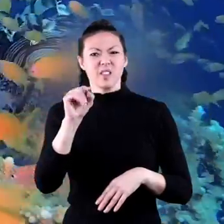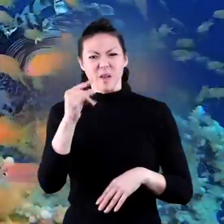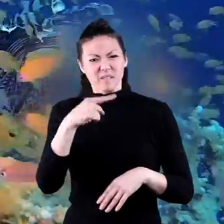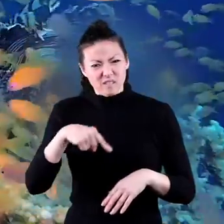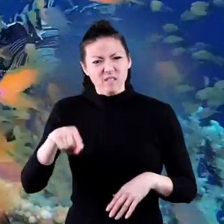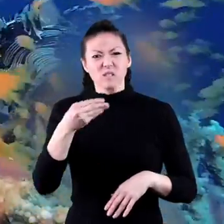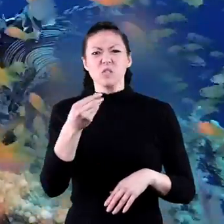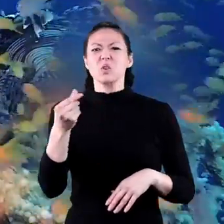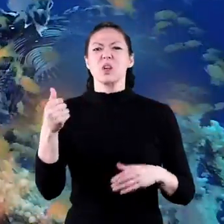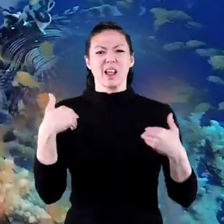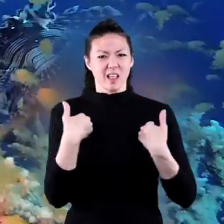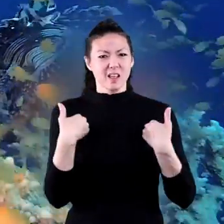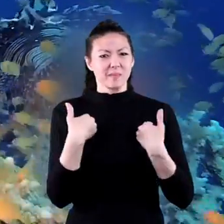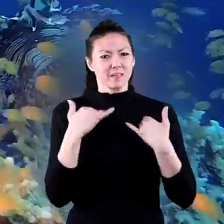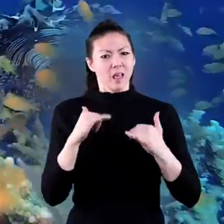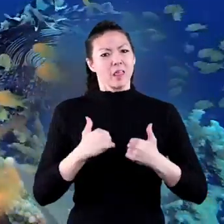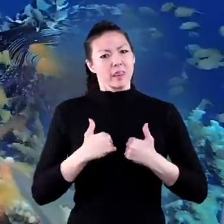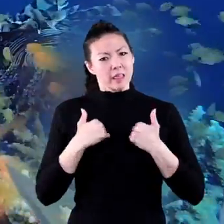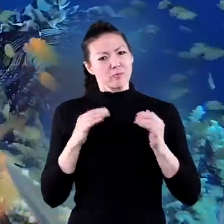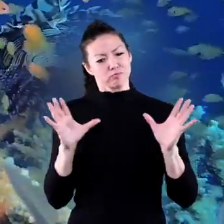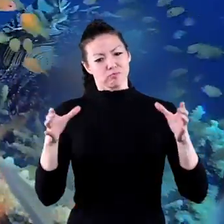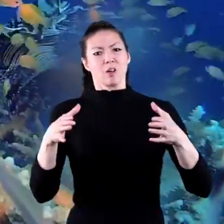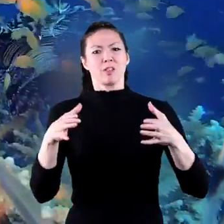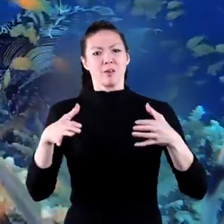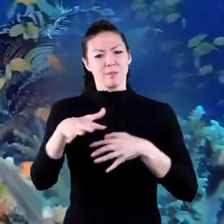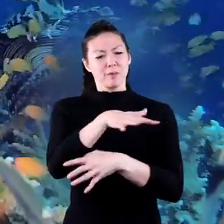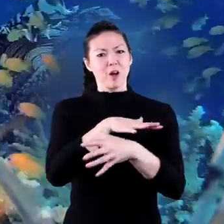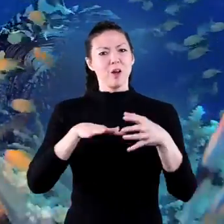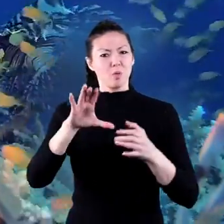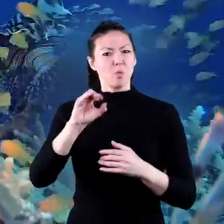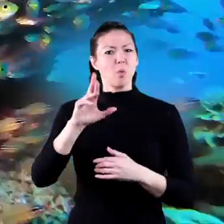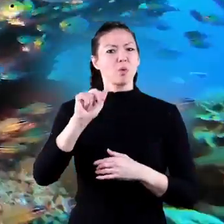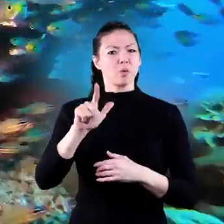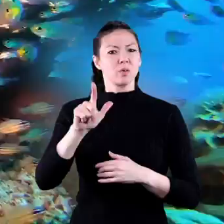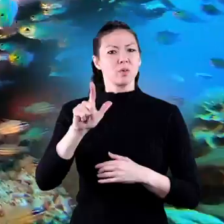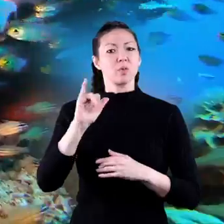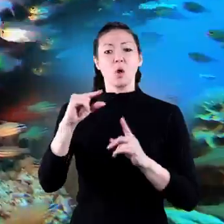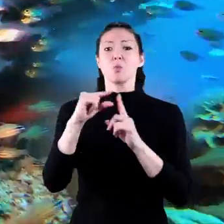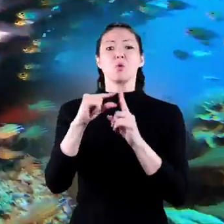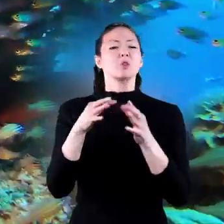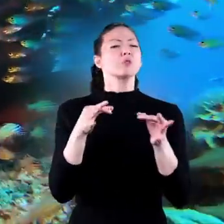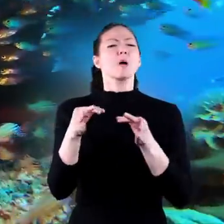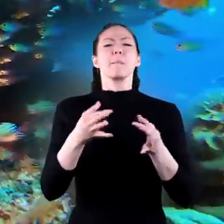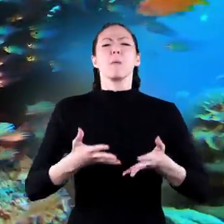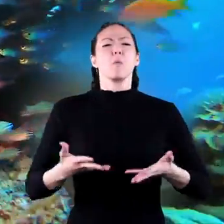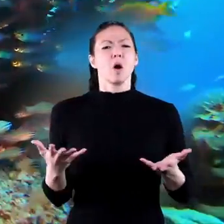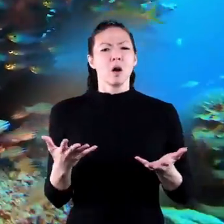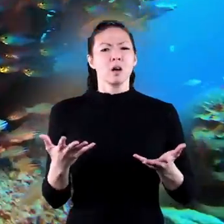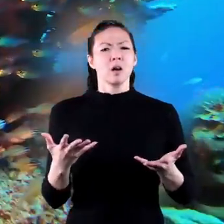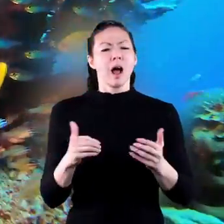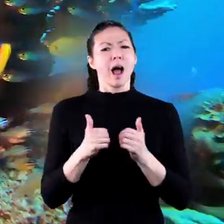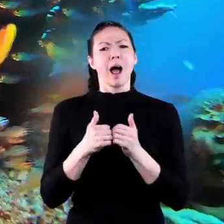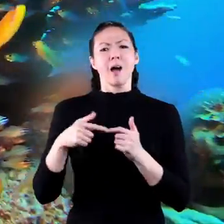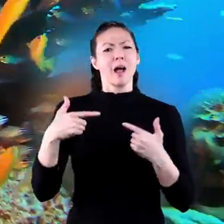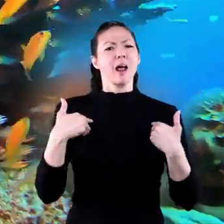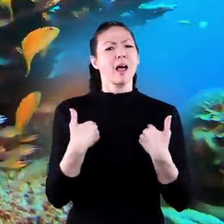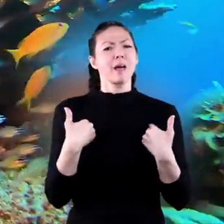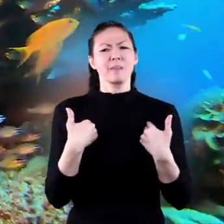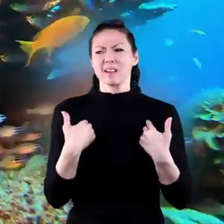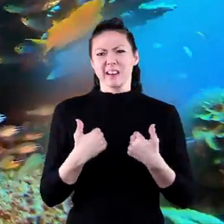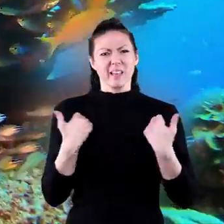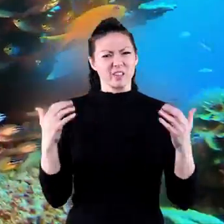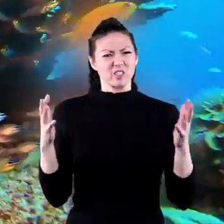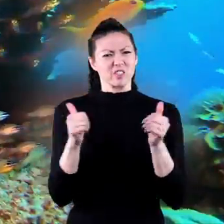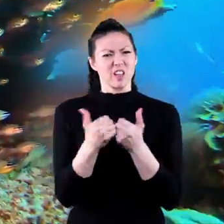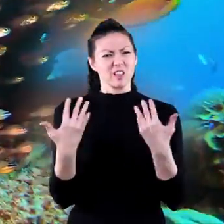a few of the abundant animals that live together among the coral. This is a word that describes how these animals live